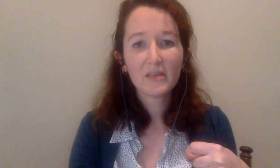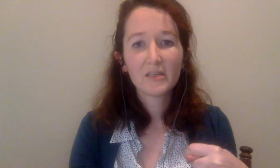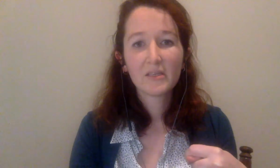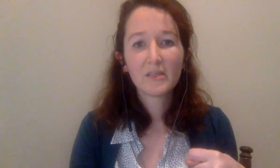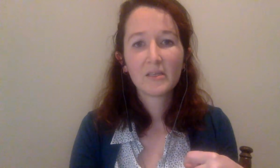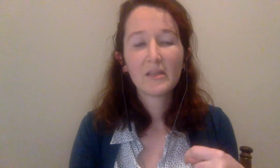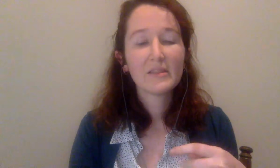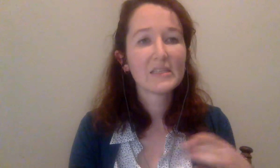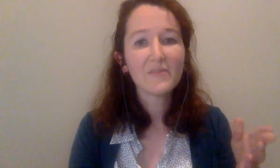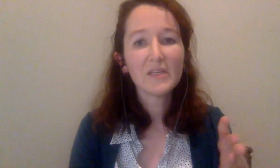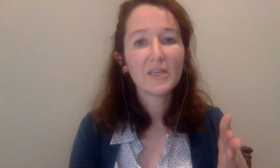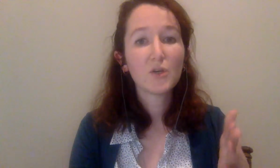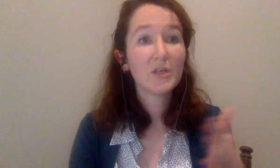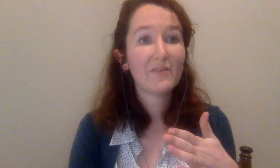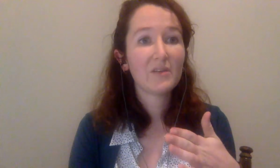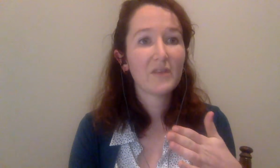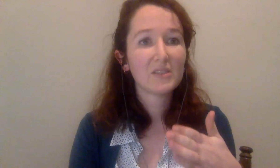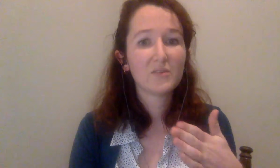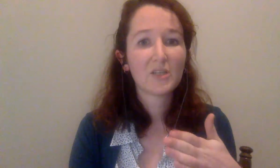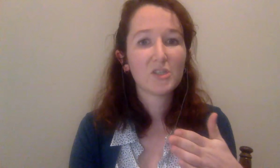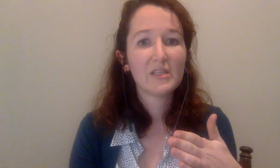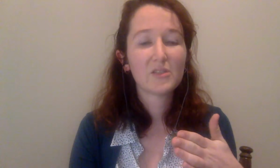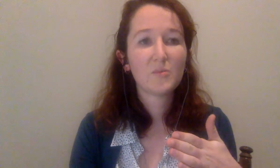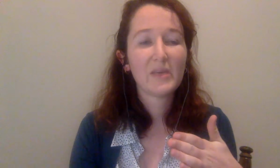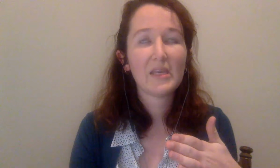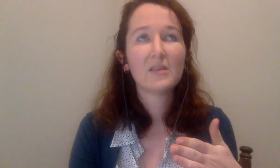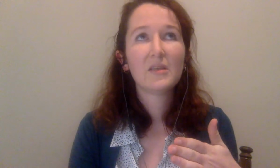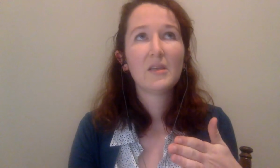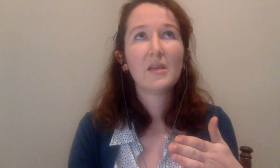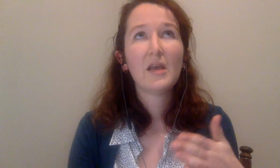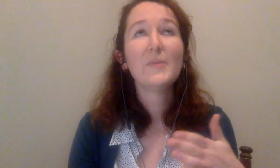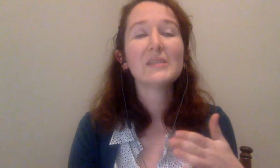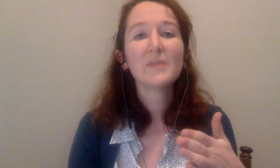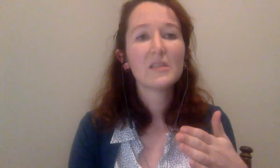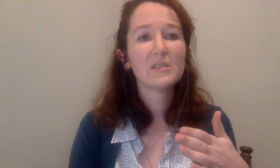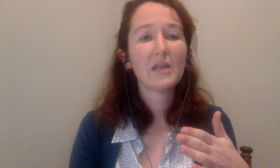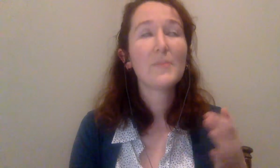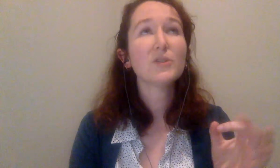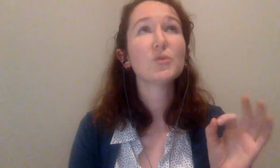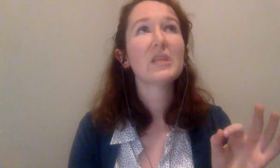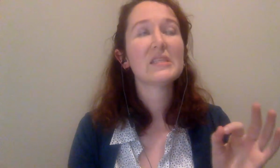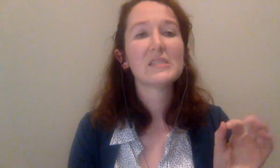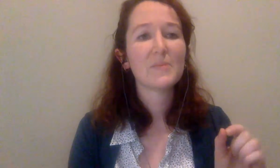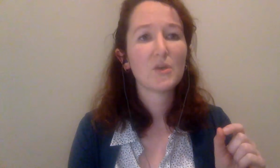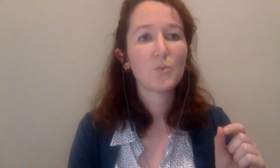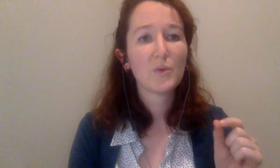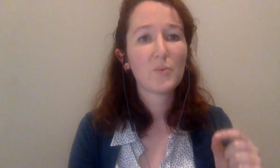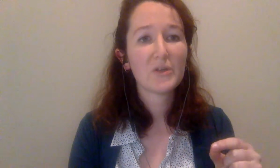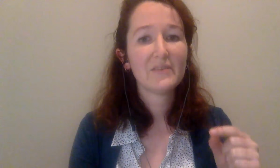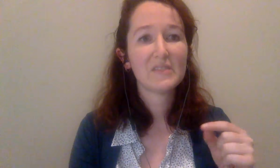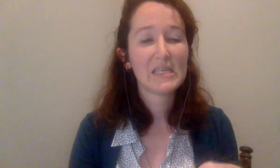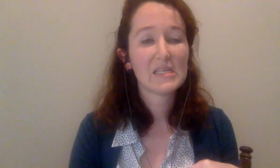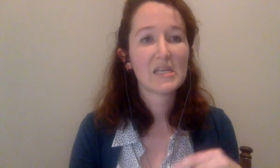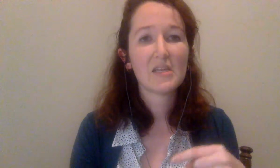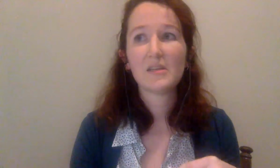I think that definitely could have an effect as reduction, and this could be. I'm not sure that this is something we